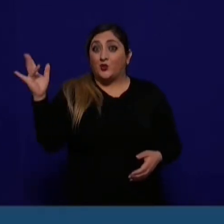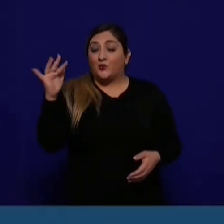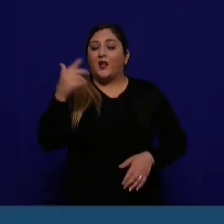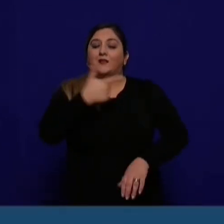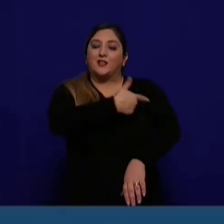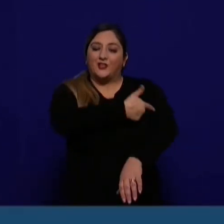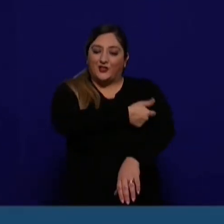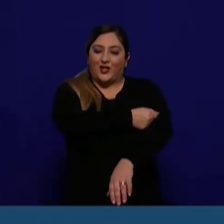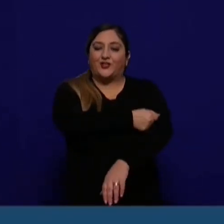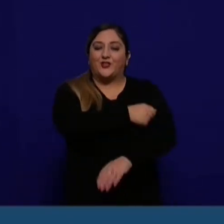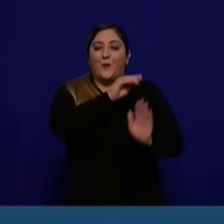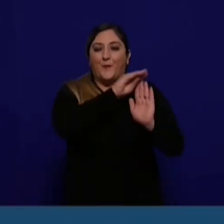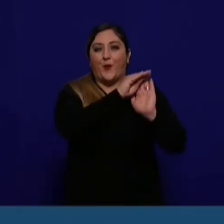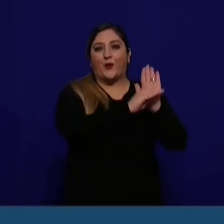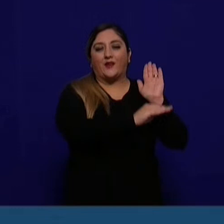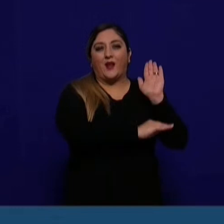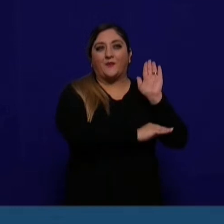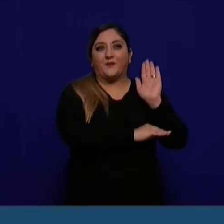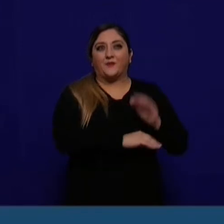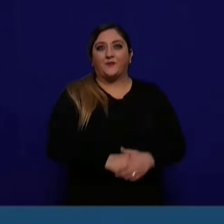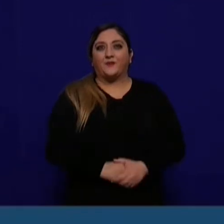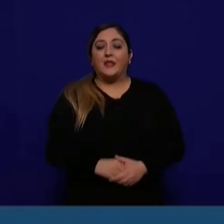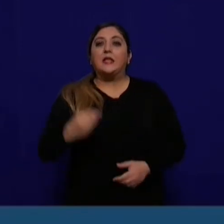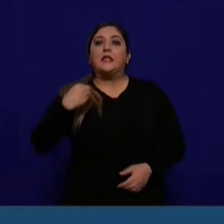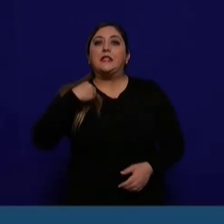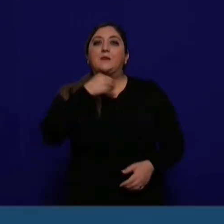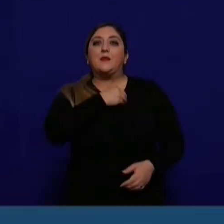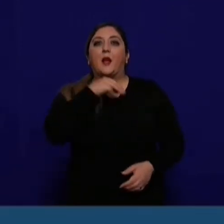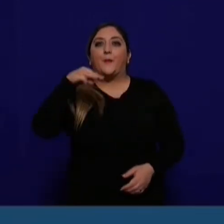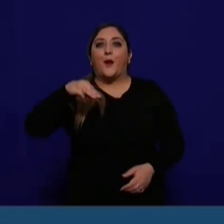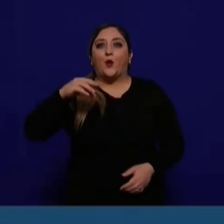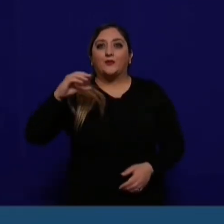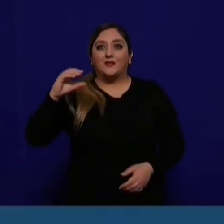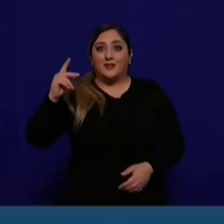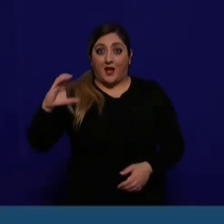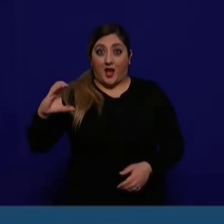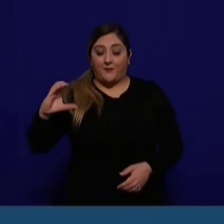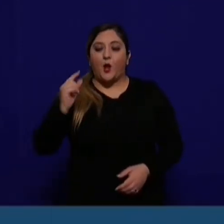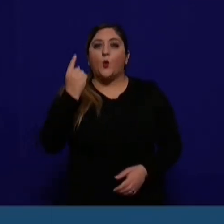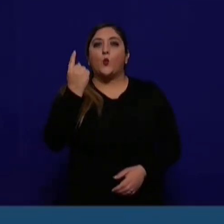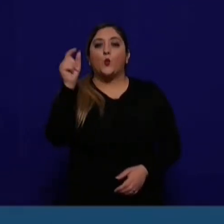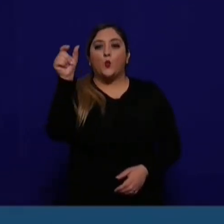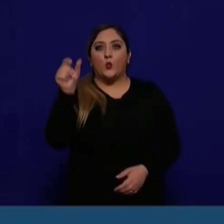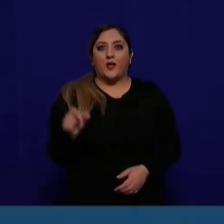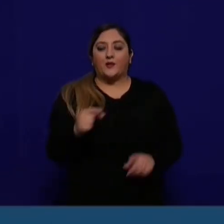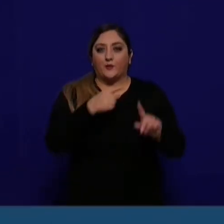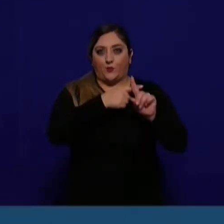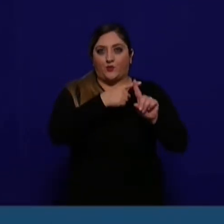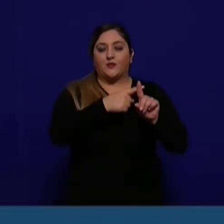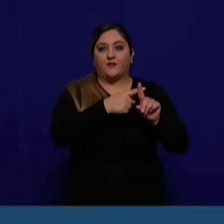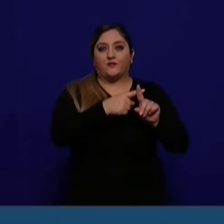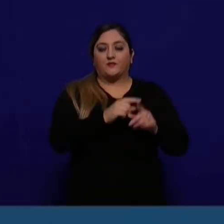tal-vaccination program li għandna. U f'Monte Carmagna għandna persuna waħda li huwa pożittiv u attiv.